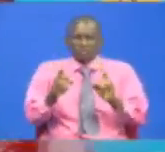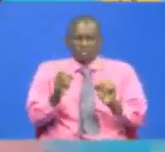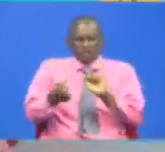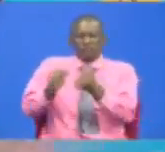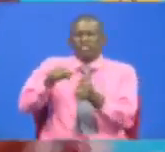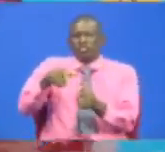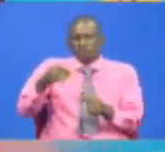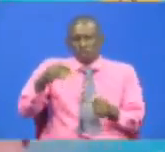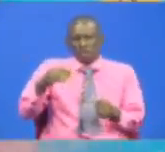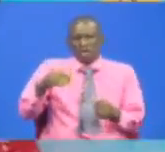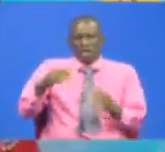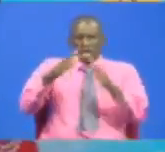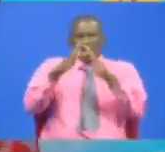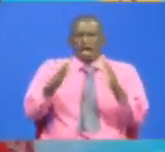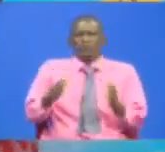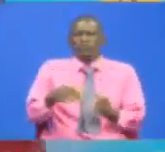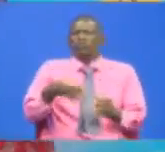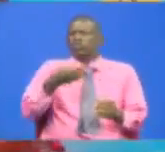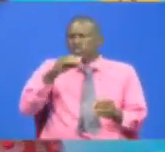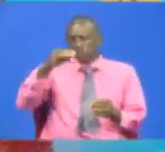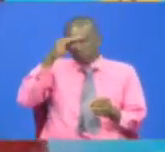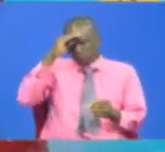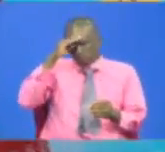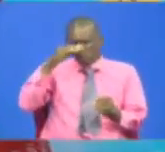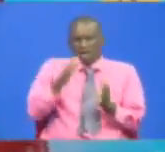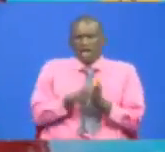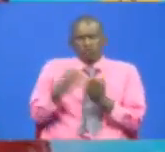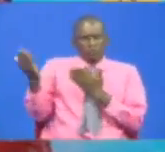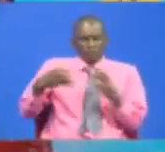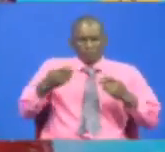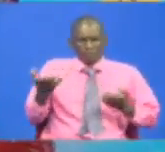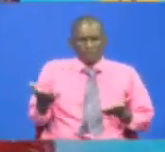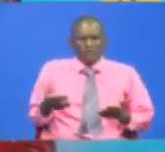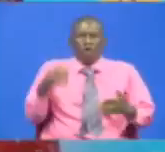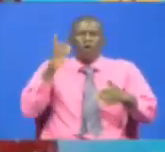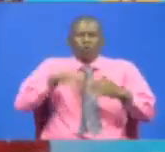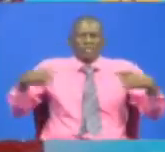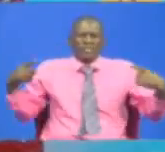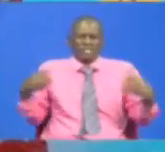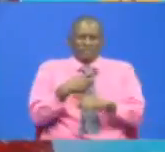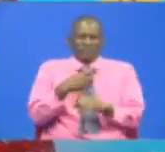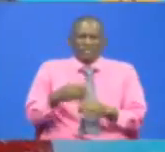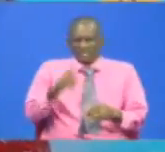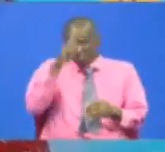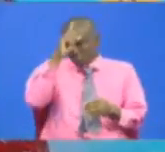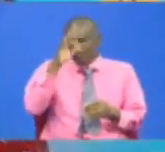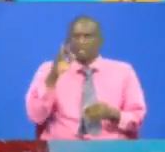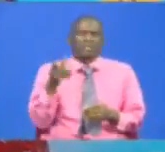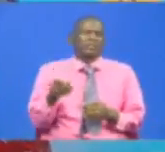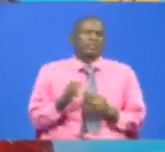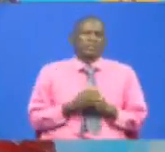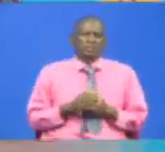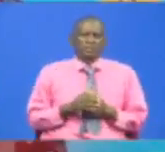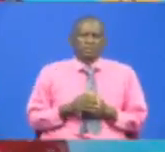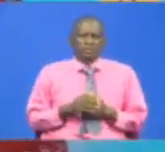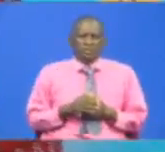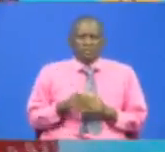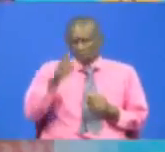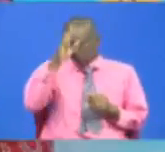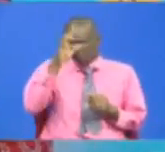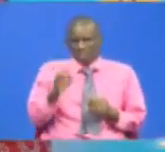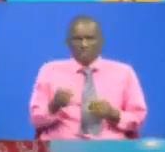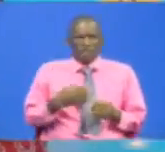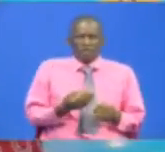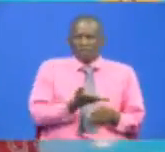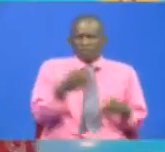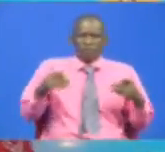into a karumaindo and you bring people there, then what's the difference between us? No, it's very serious. It's very serious. There are those